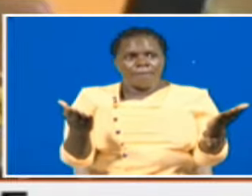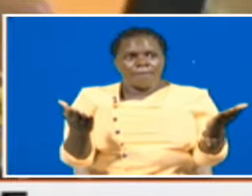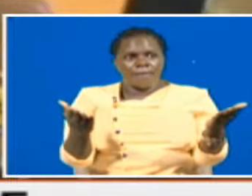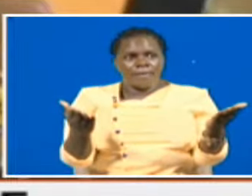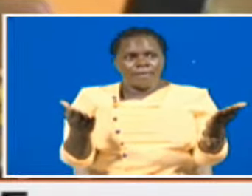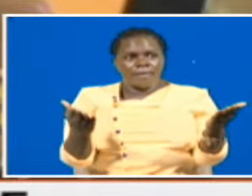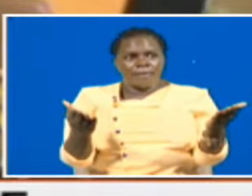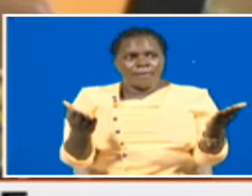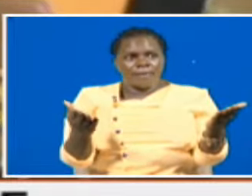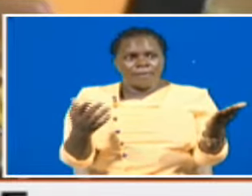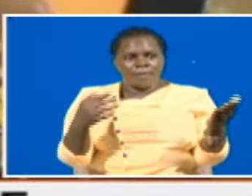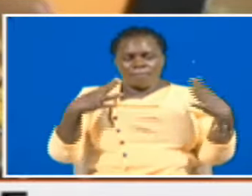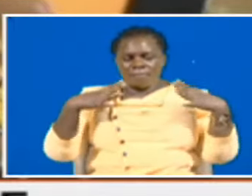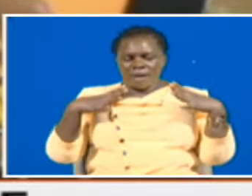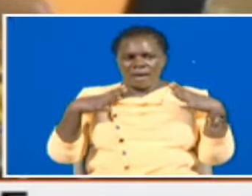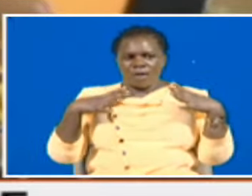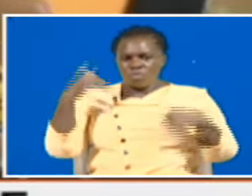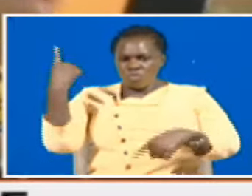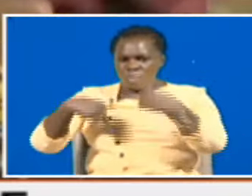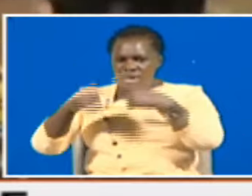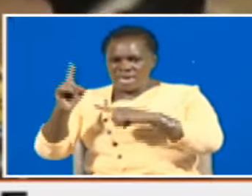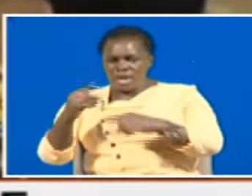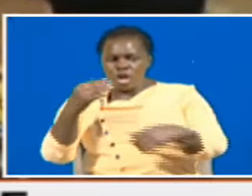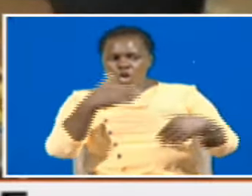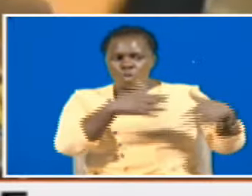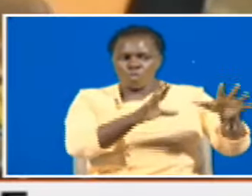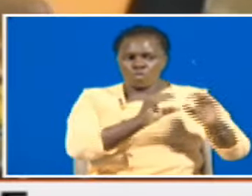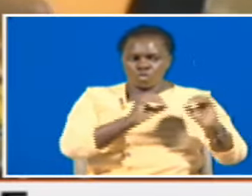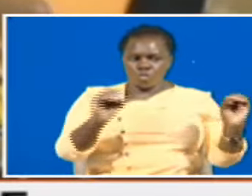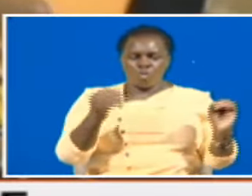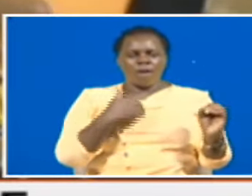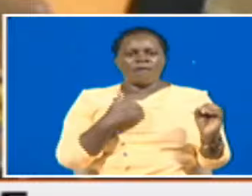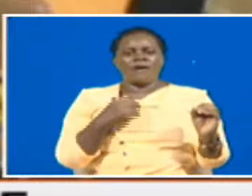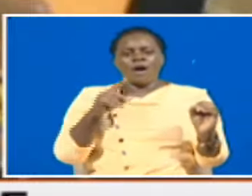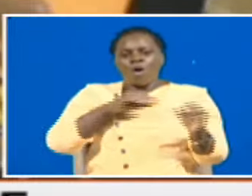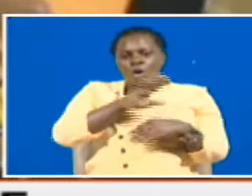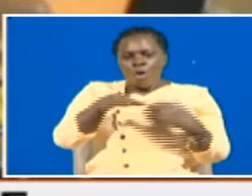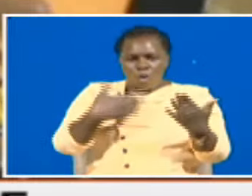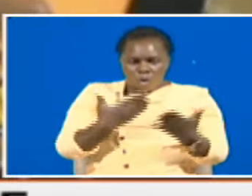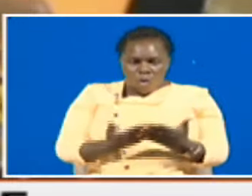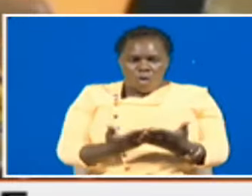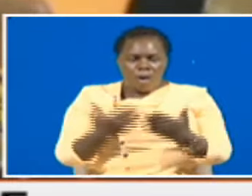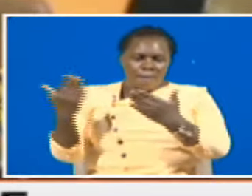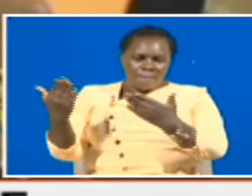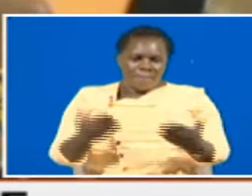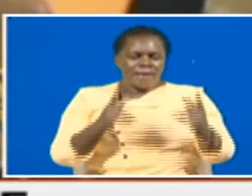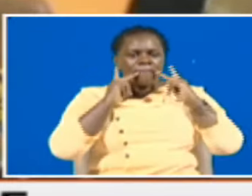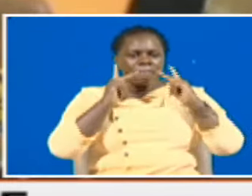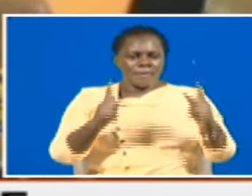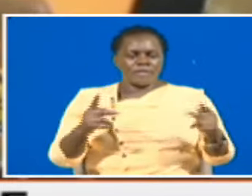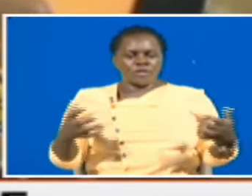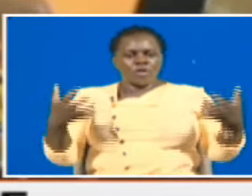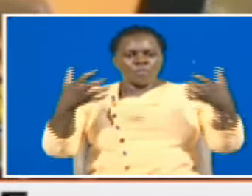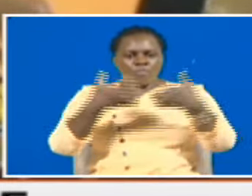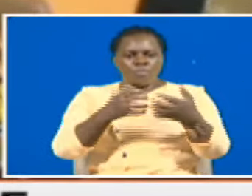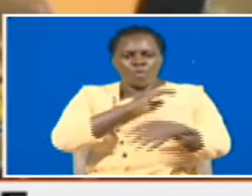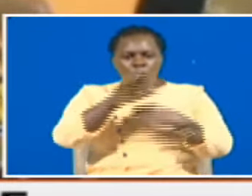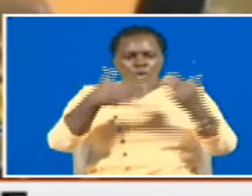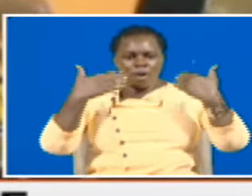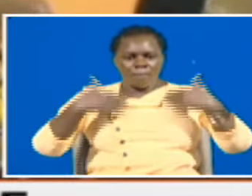atuendi kujigamba ya kwamba kuna mtu ameshinda, kuna mtu ambaye hajashinda. Sisi tunaenda kuleta amani, kuunganisha kila mmoja